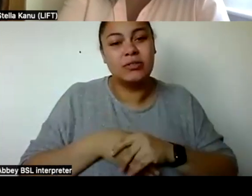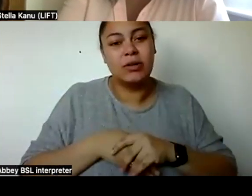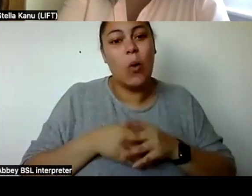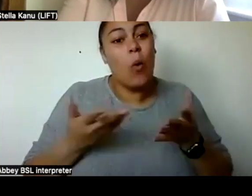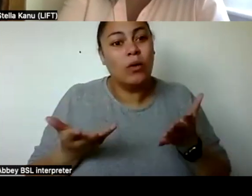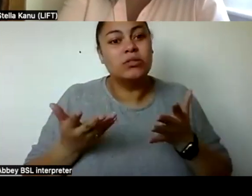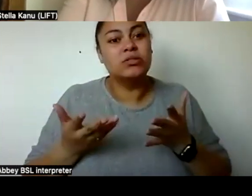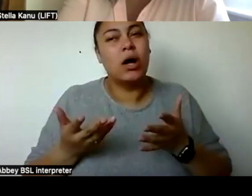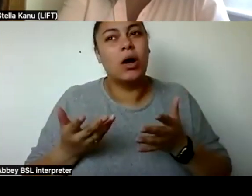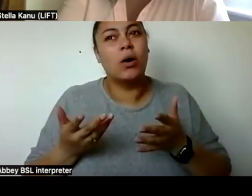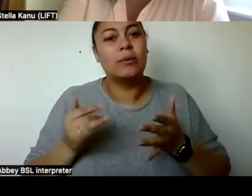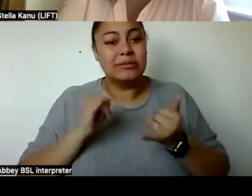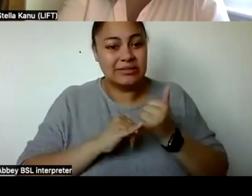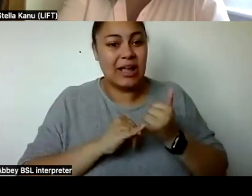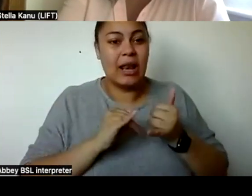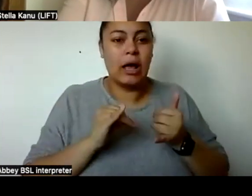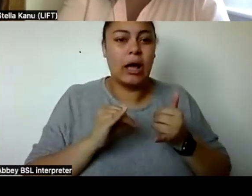Also, Stella has been,